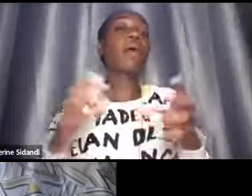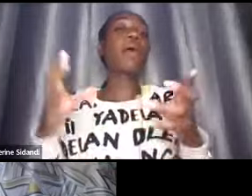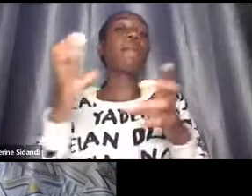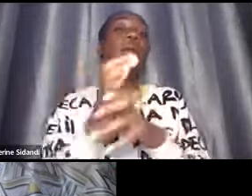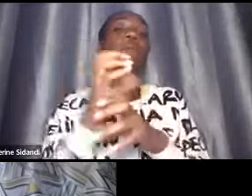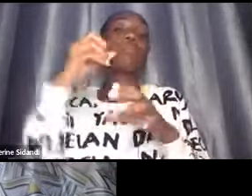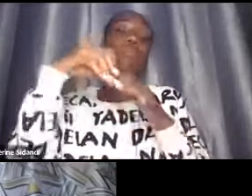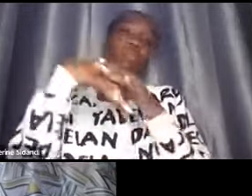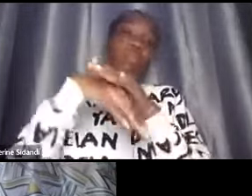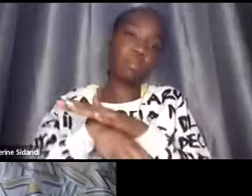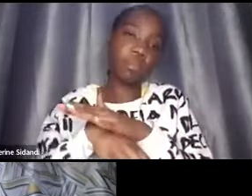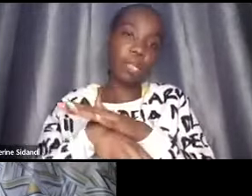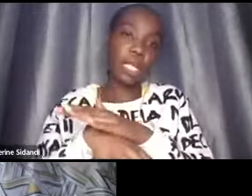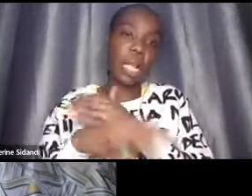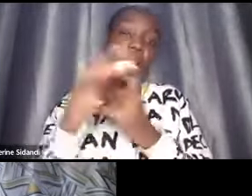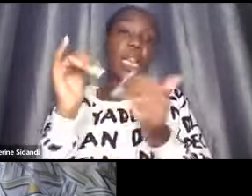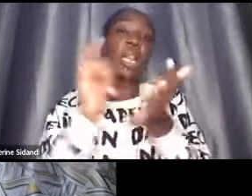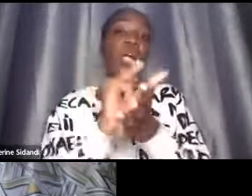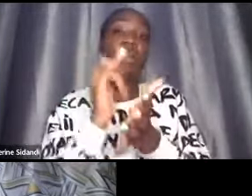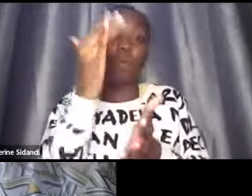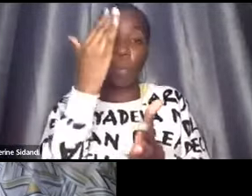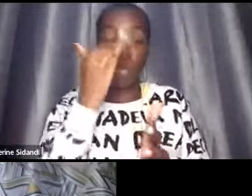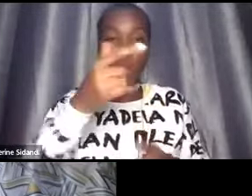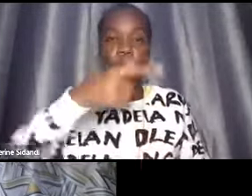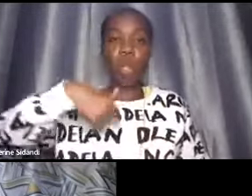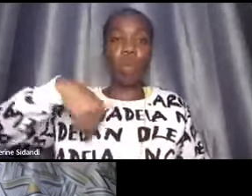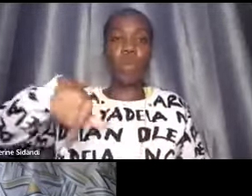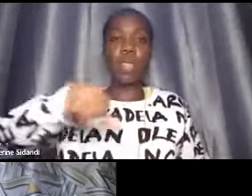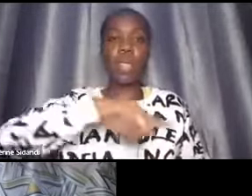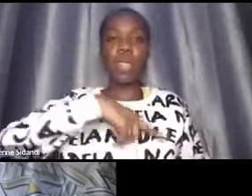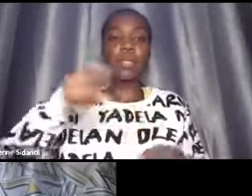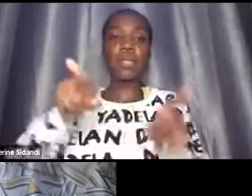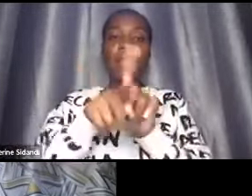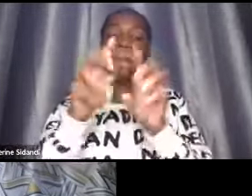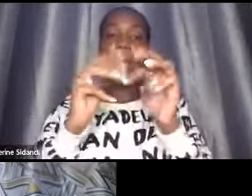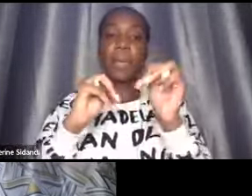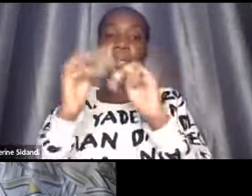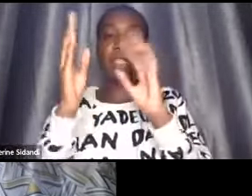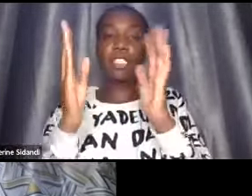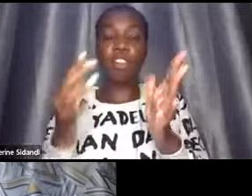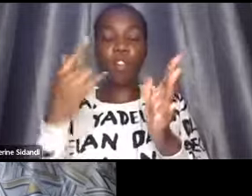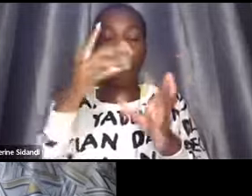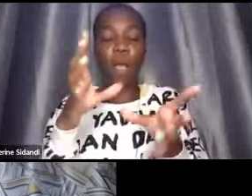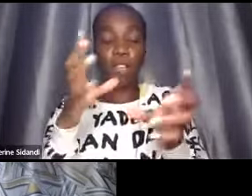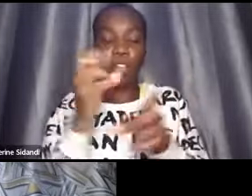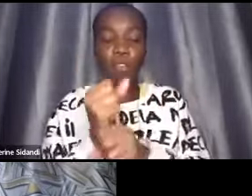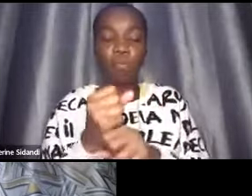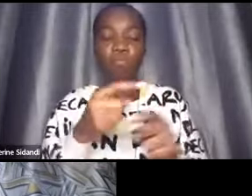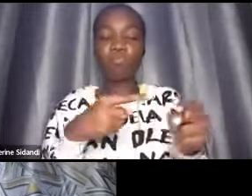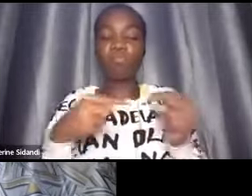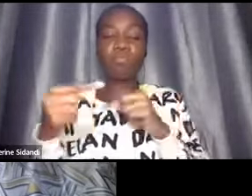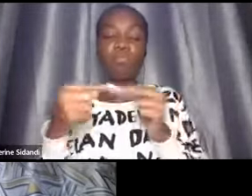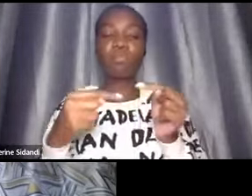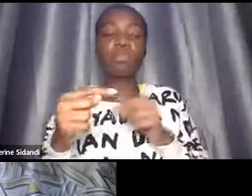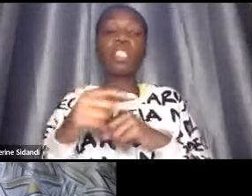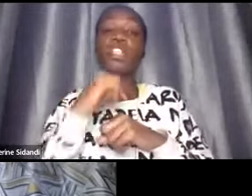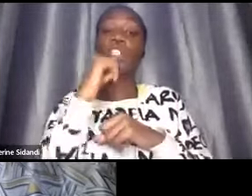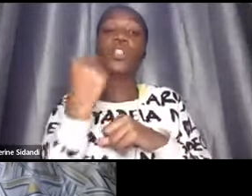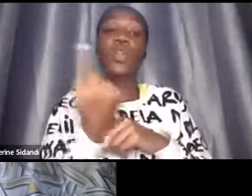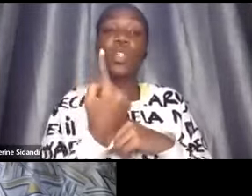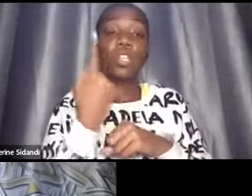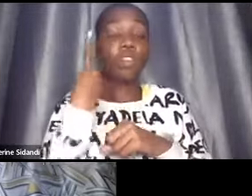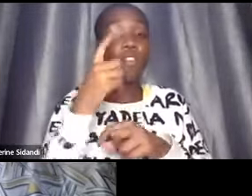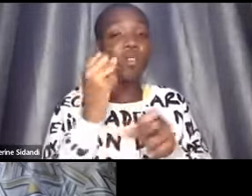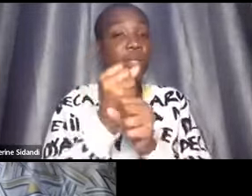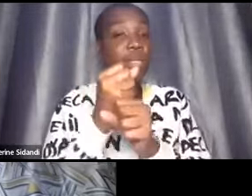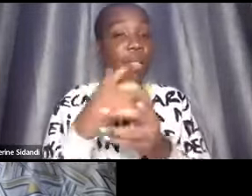why we as strategic managers of organization conflict come in not only to save the companies, but also to